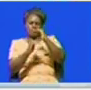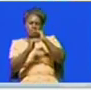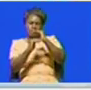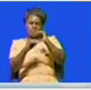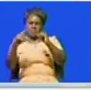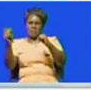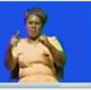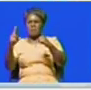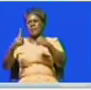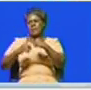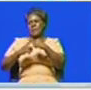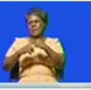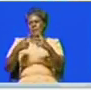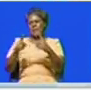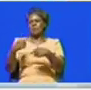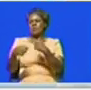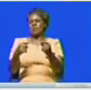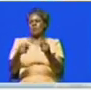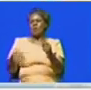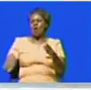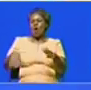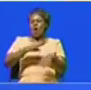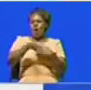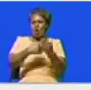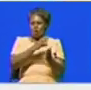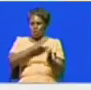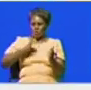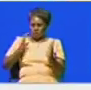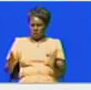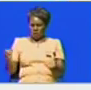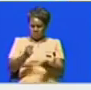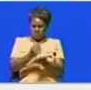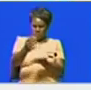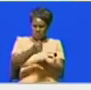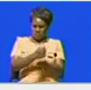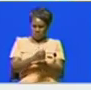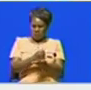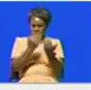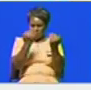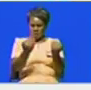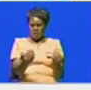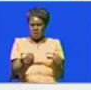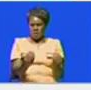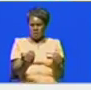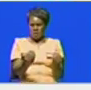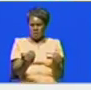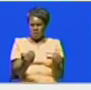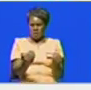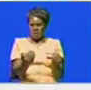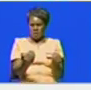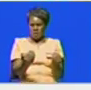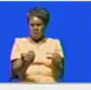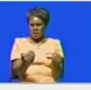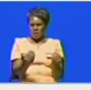about 6 months to start the process of removing all the commissioners and replacing them. You need